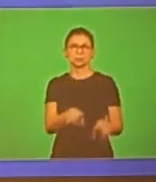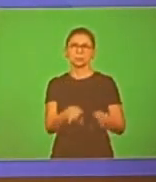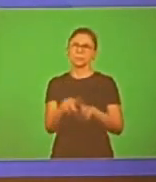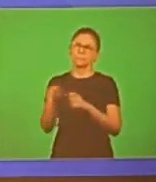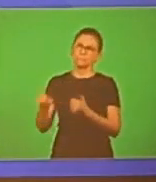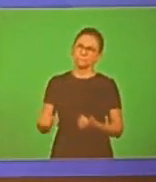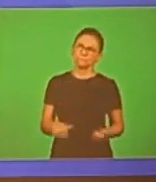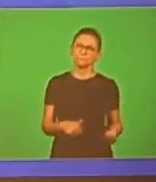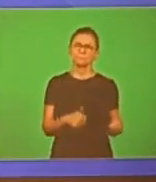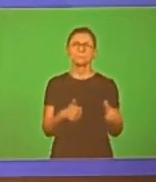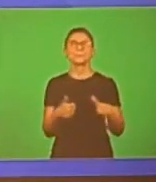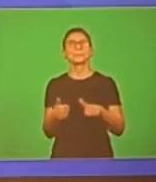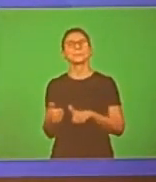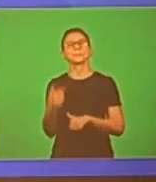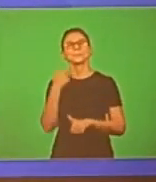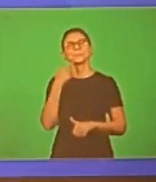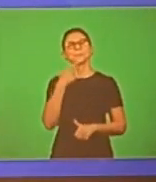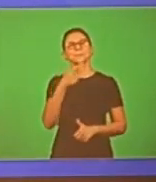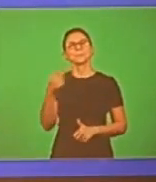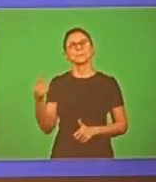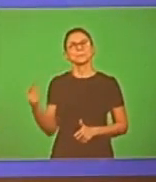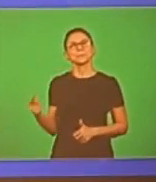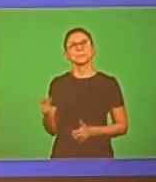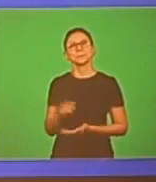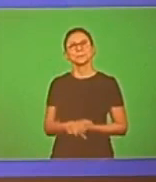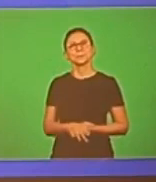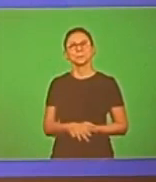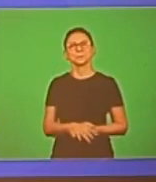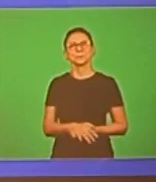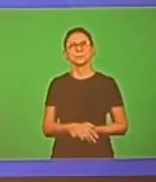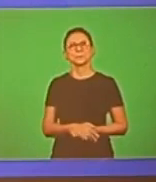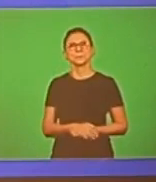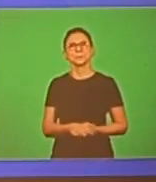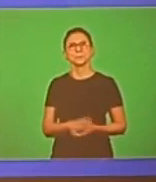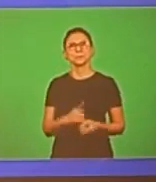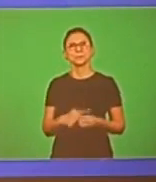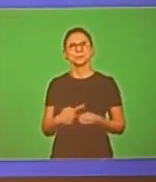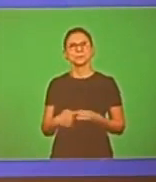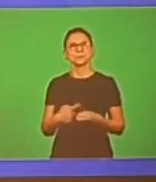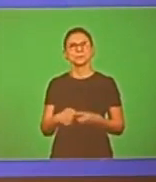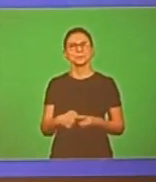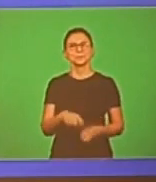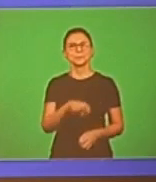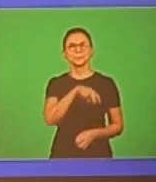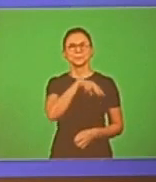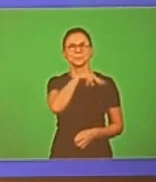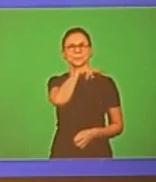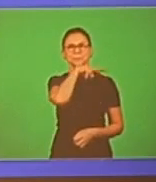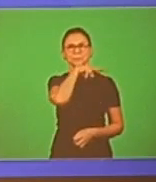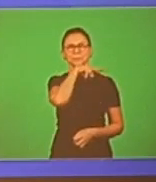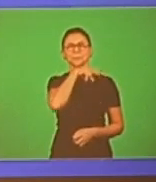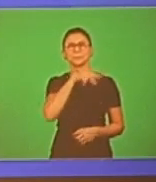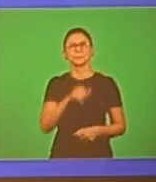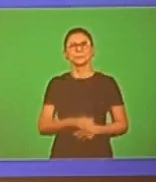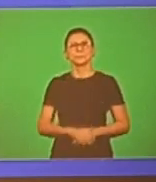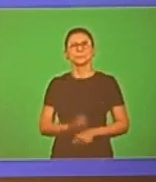We had also some baptisms, Cascavel, Paraná,